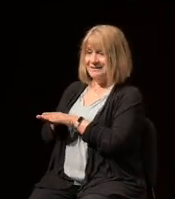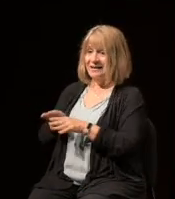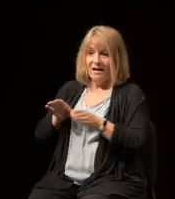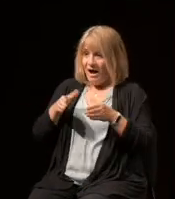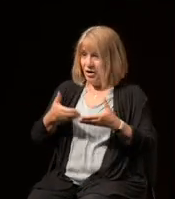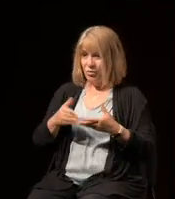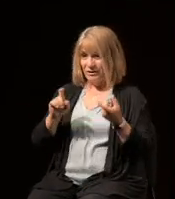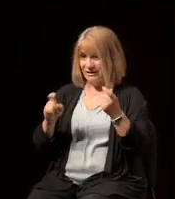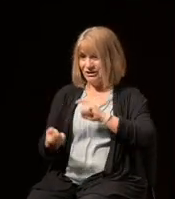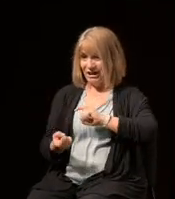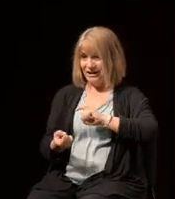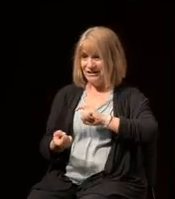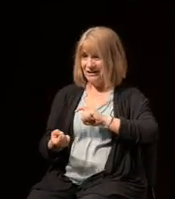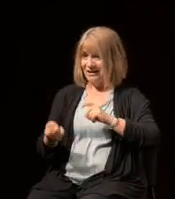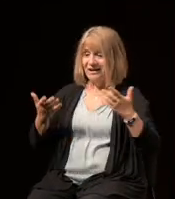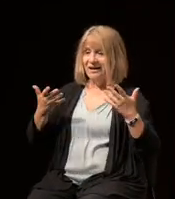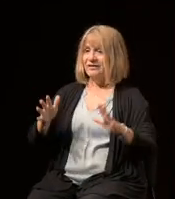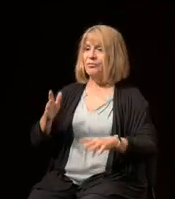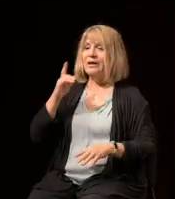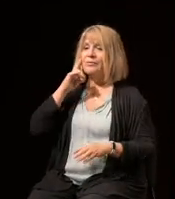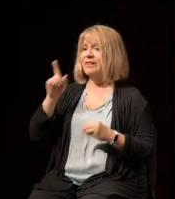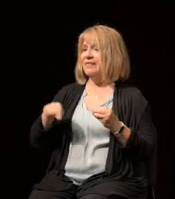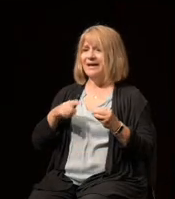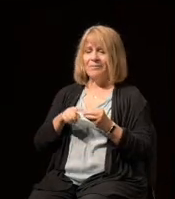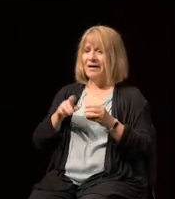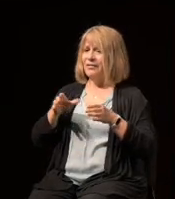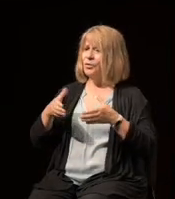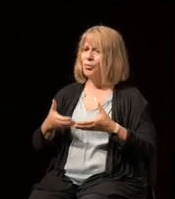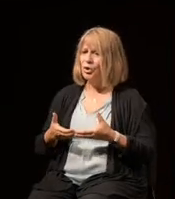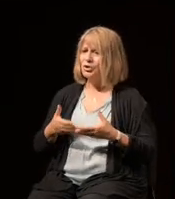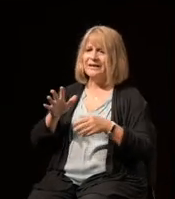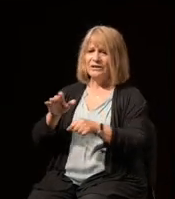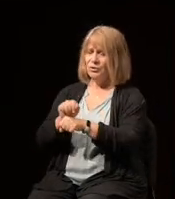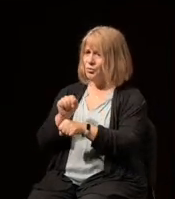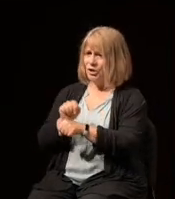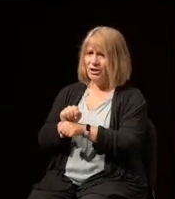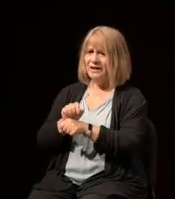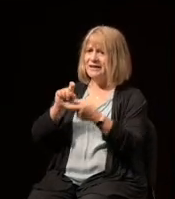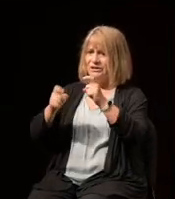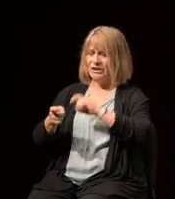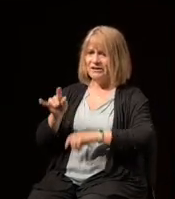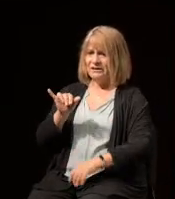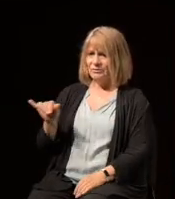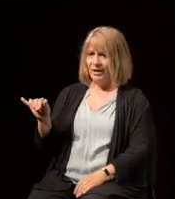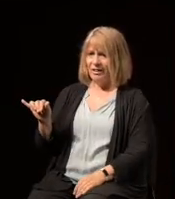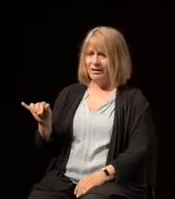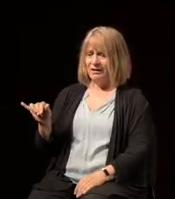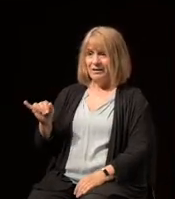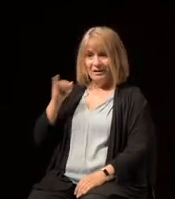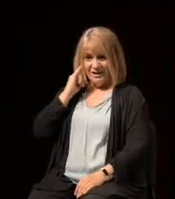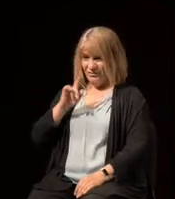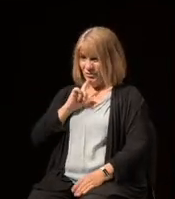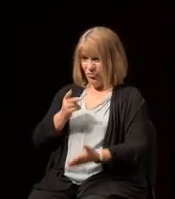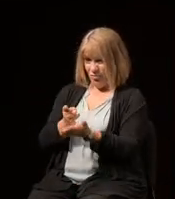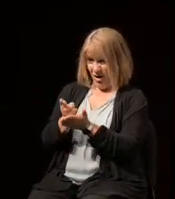we think about, the ways in which we think about our world and the work that we do has changed. And if we're really honest about